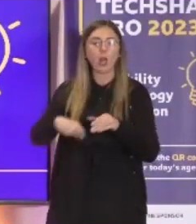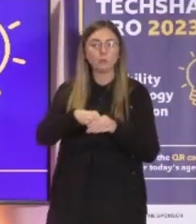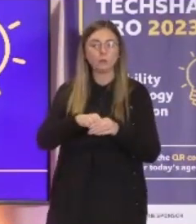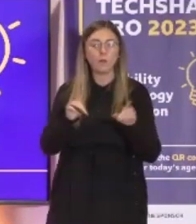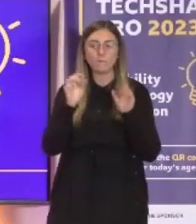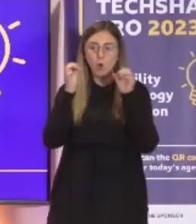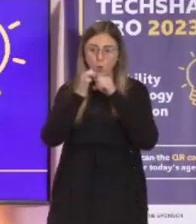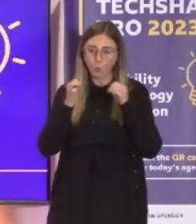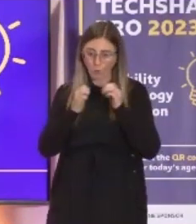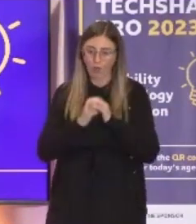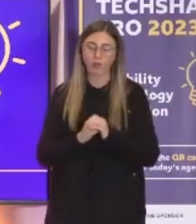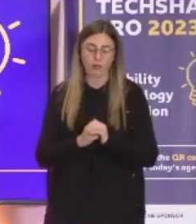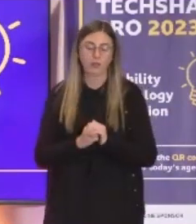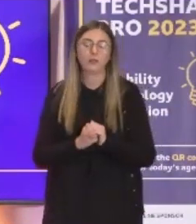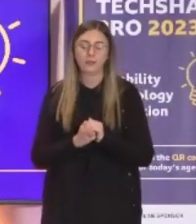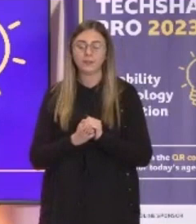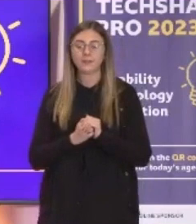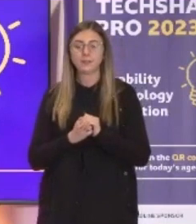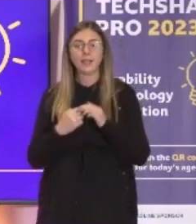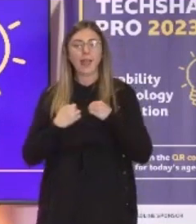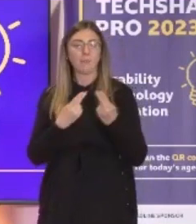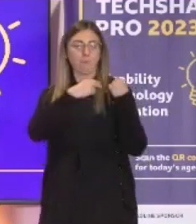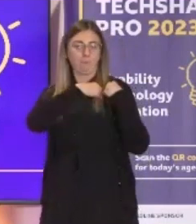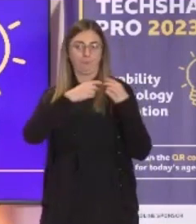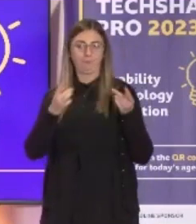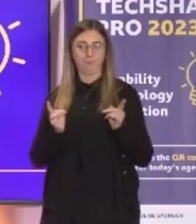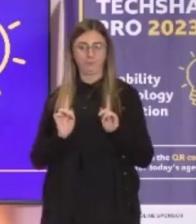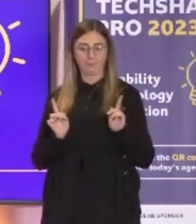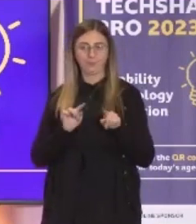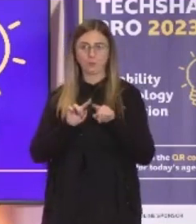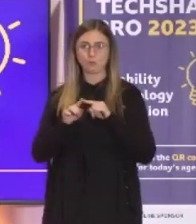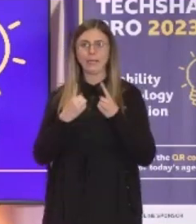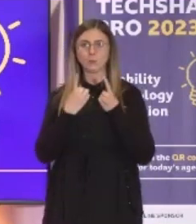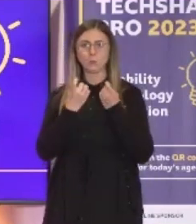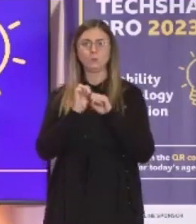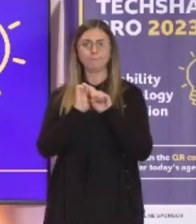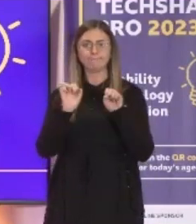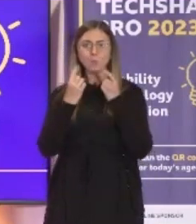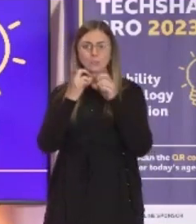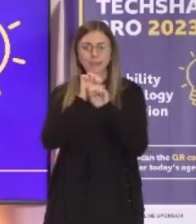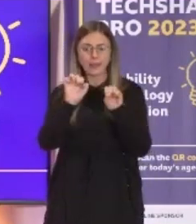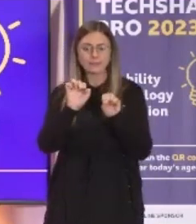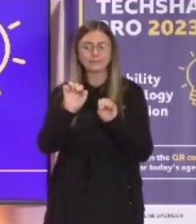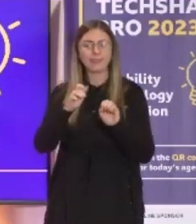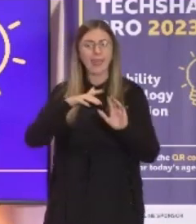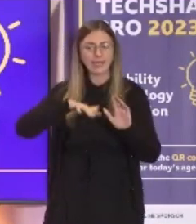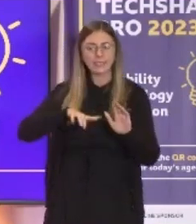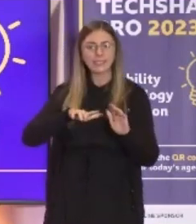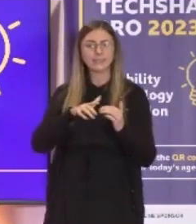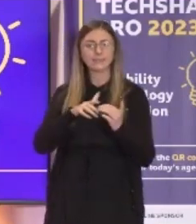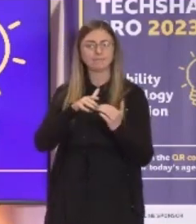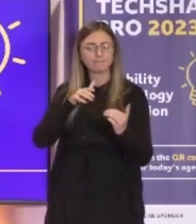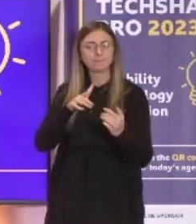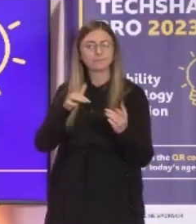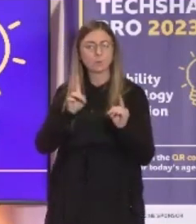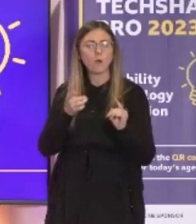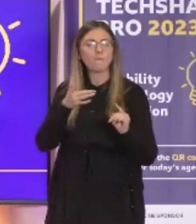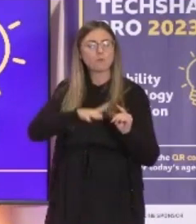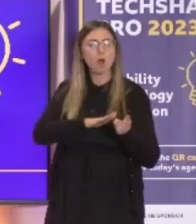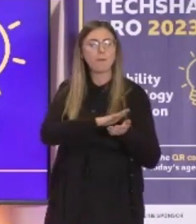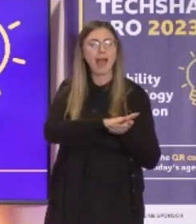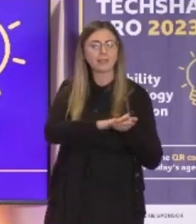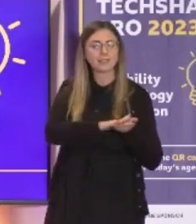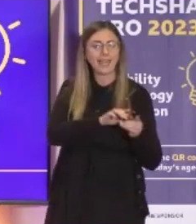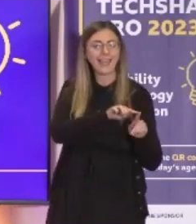Google for EMEA. So, my responsibility is to try to understand the needs of people with disabilities from Helsinki to